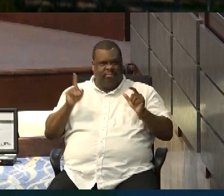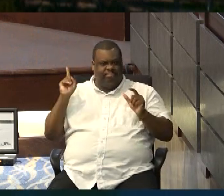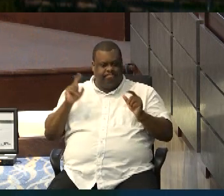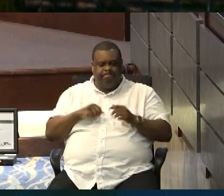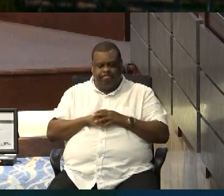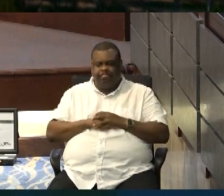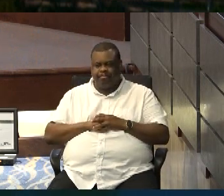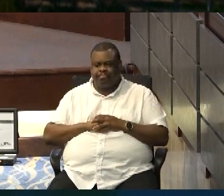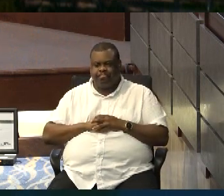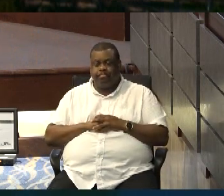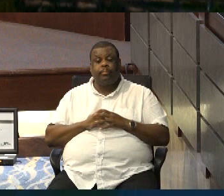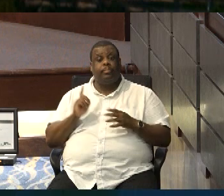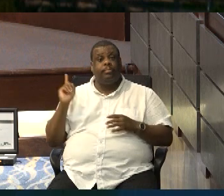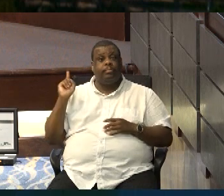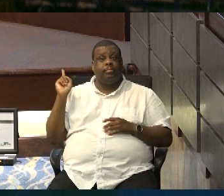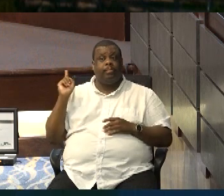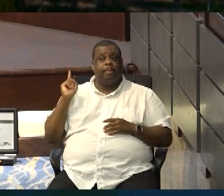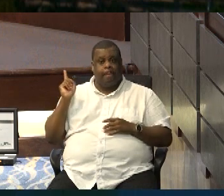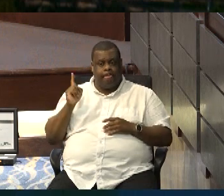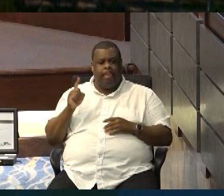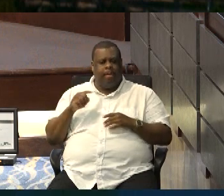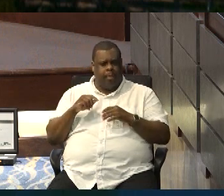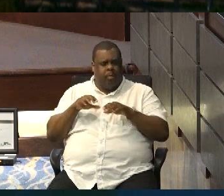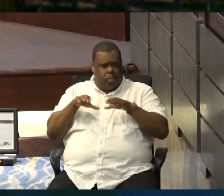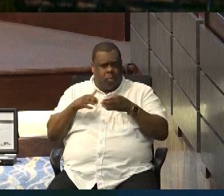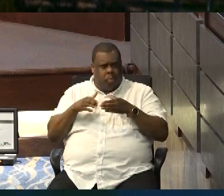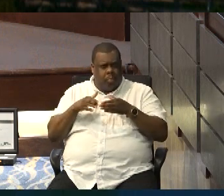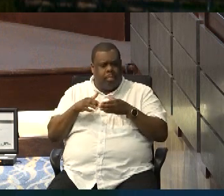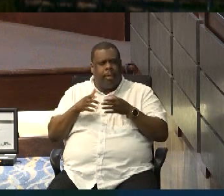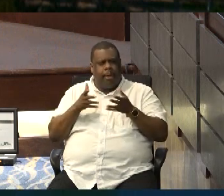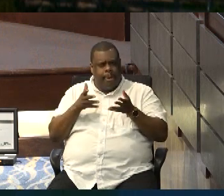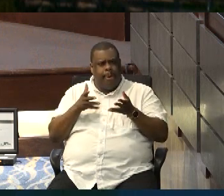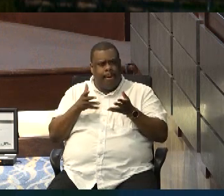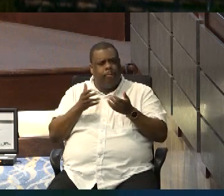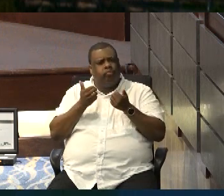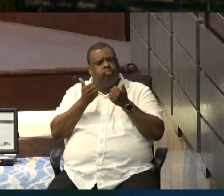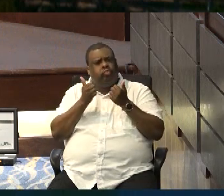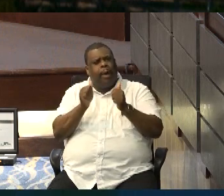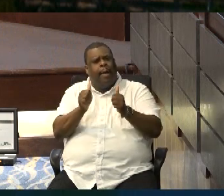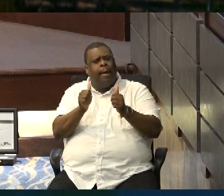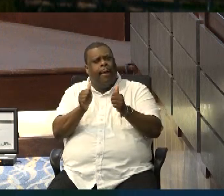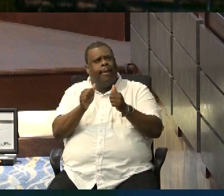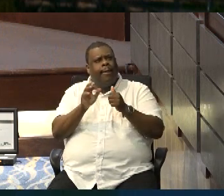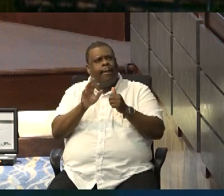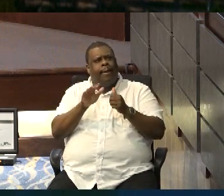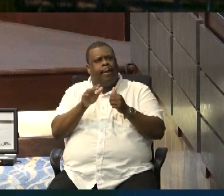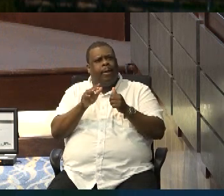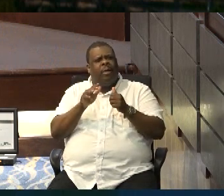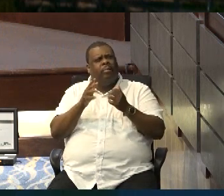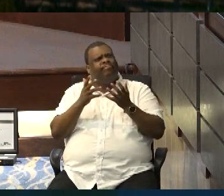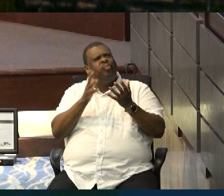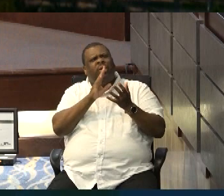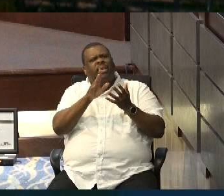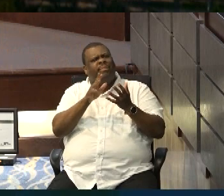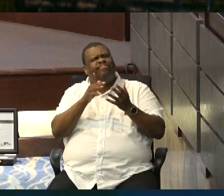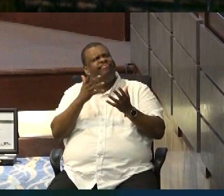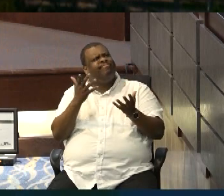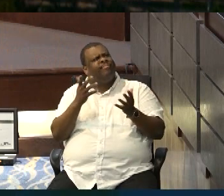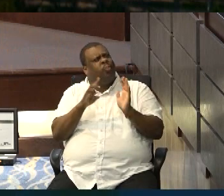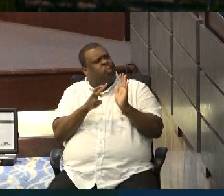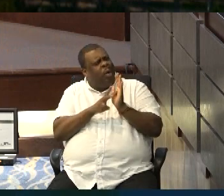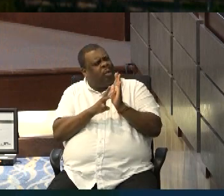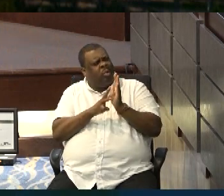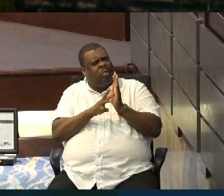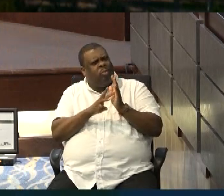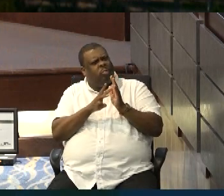the result of us trying to capture what is Waco. You know, one of the things, you know,